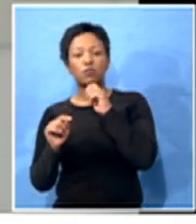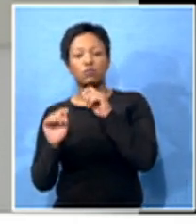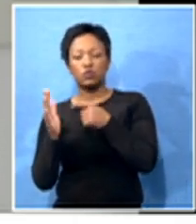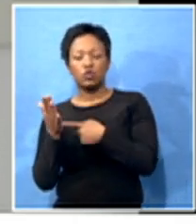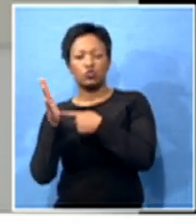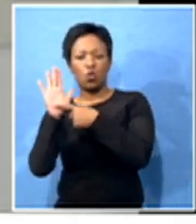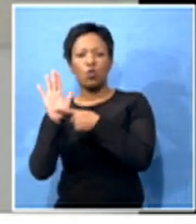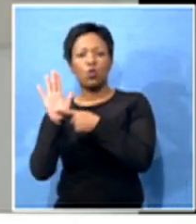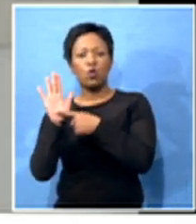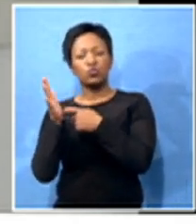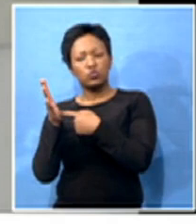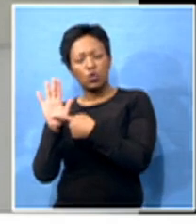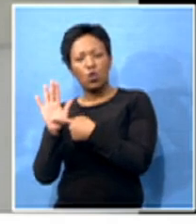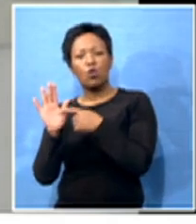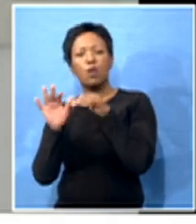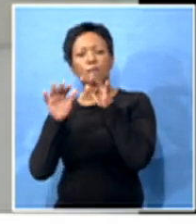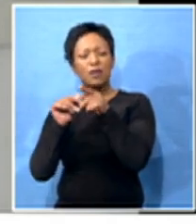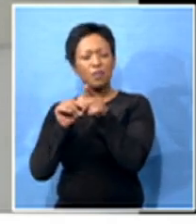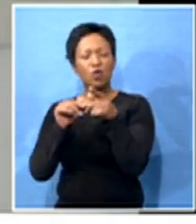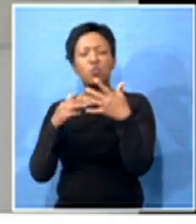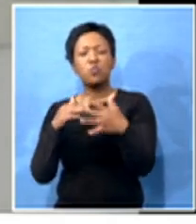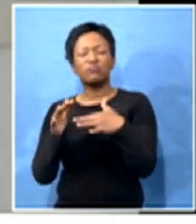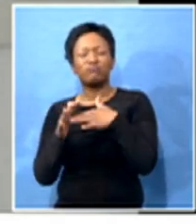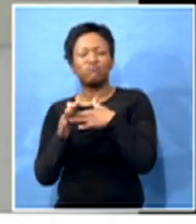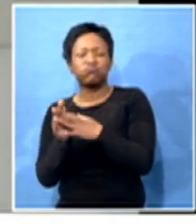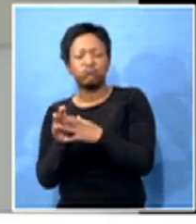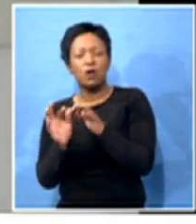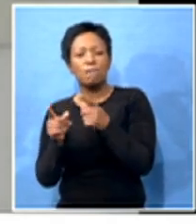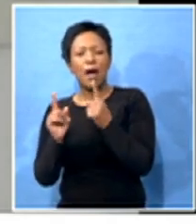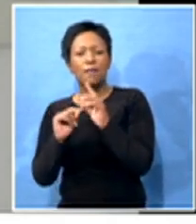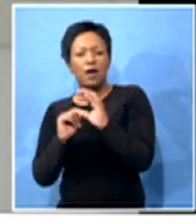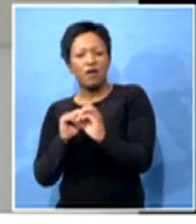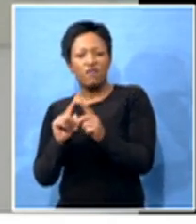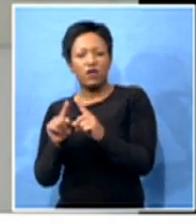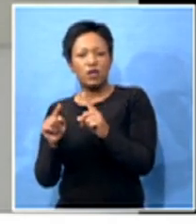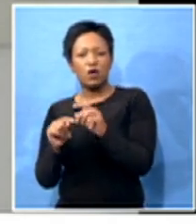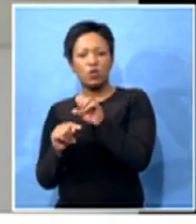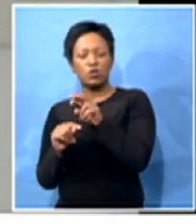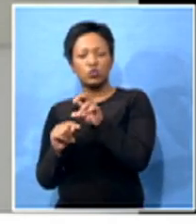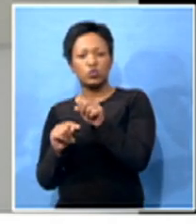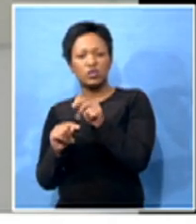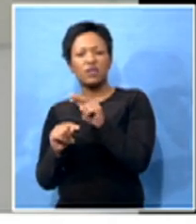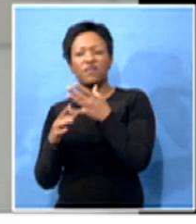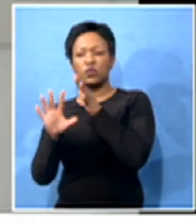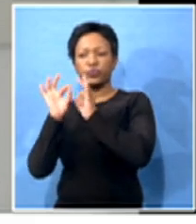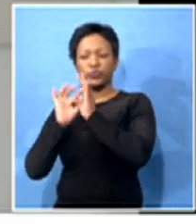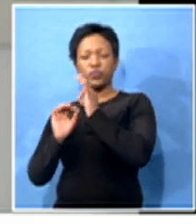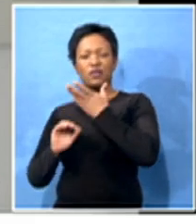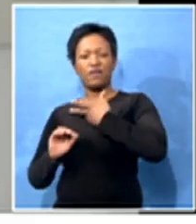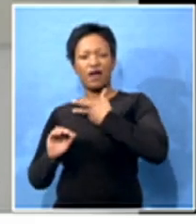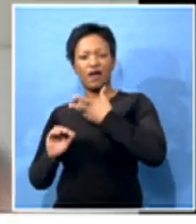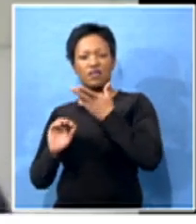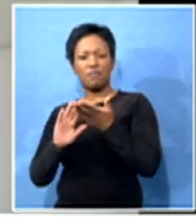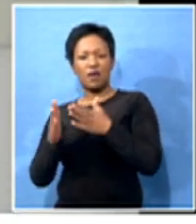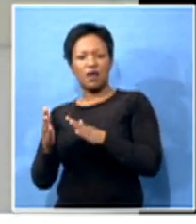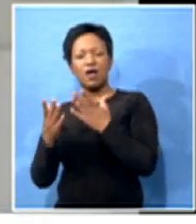highlighting a story of the disposable people, those who do not count. So Susan talks about her dad passing away. That statistic will just